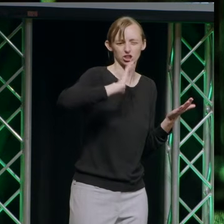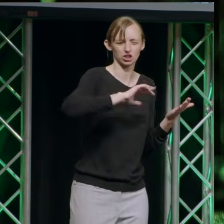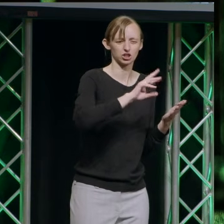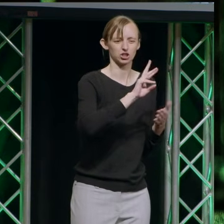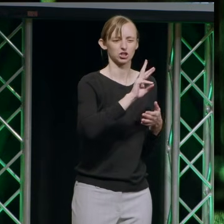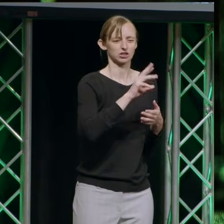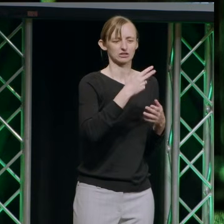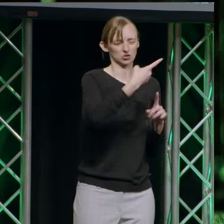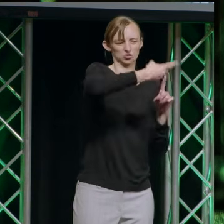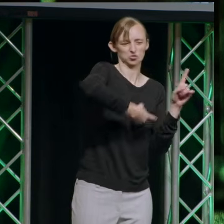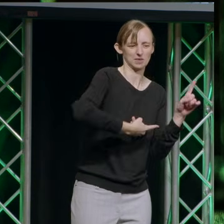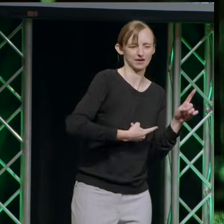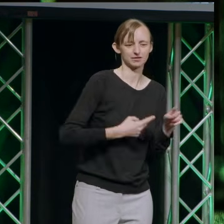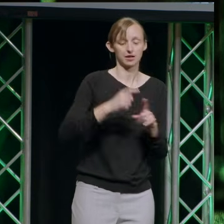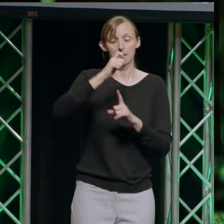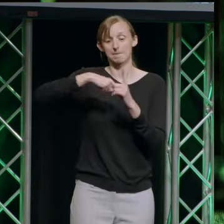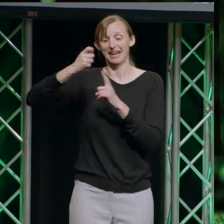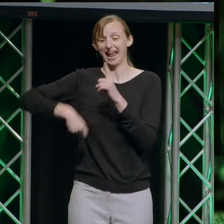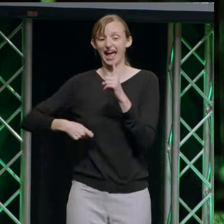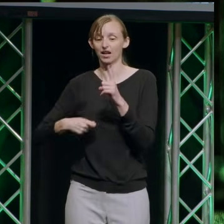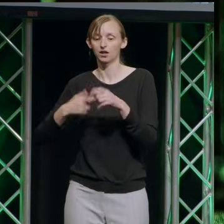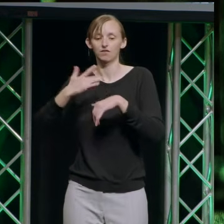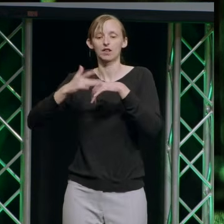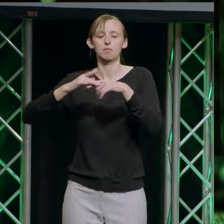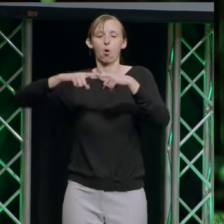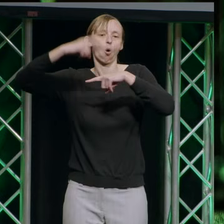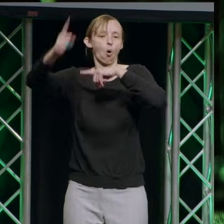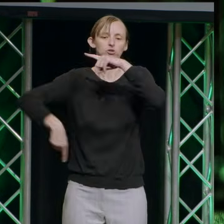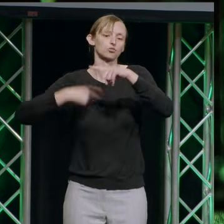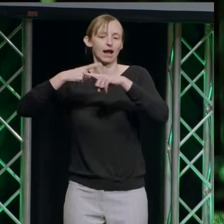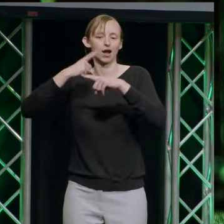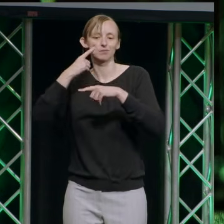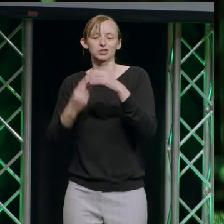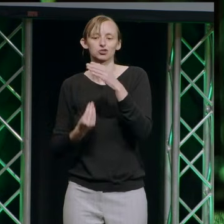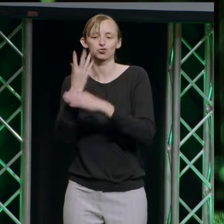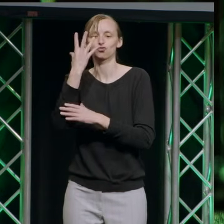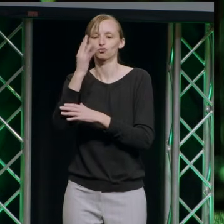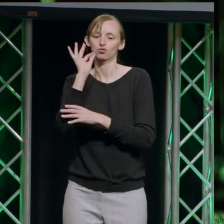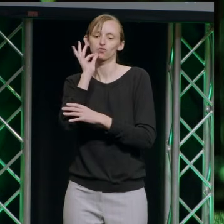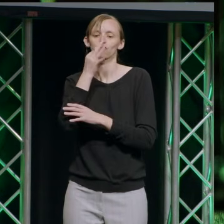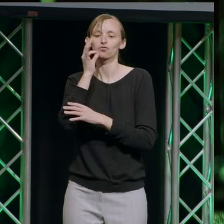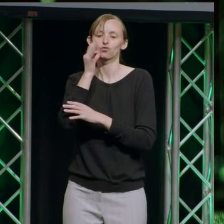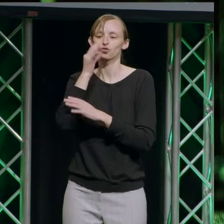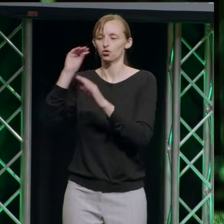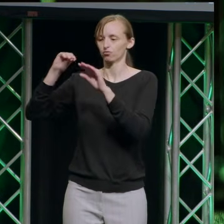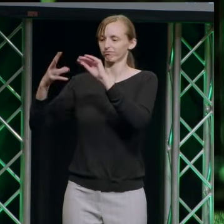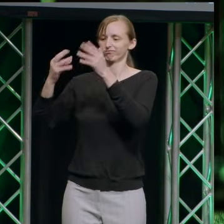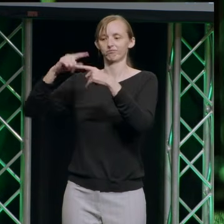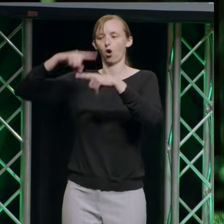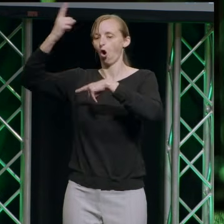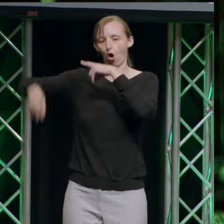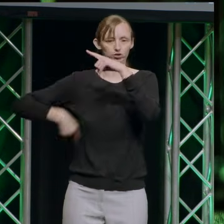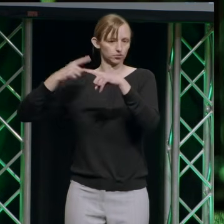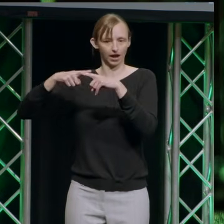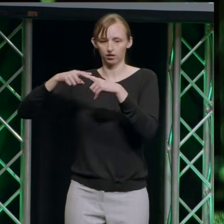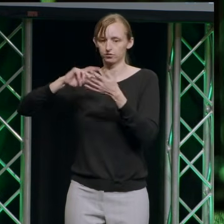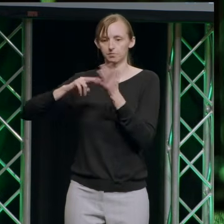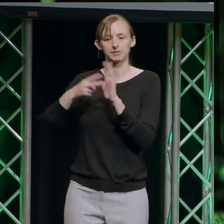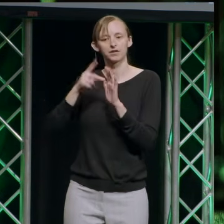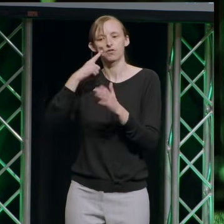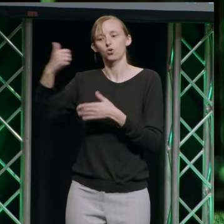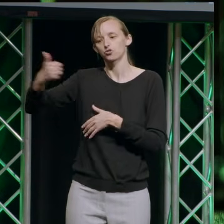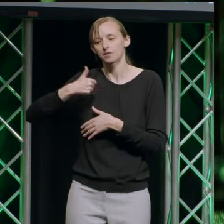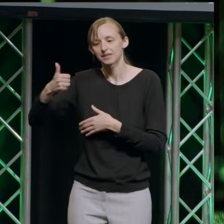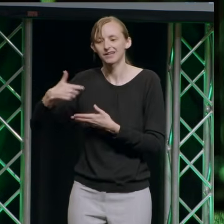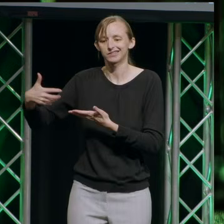available throughout the year because it fruits throughout the year. So that was a big advantage from a transportation emissions point of view as well. And so that's